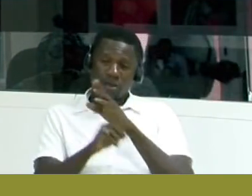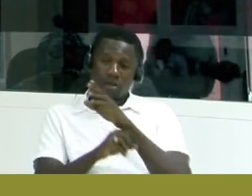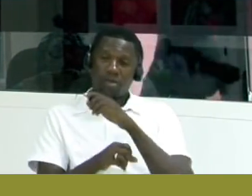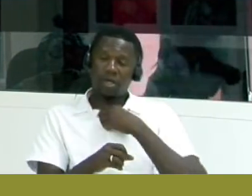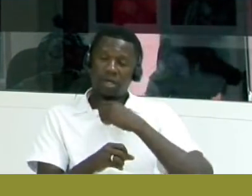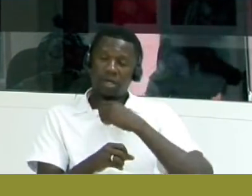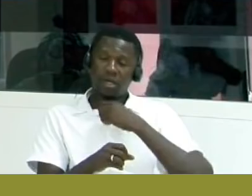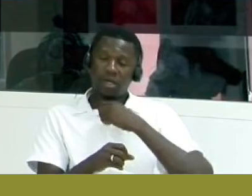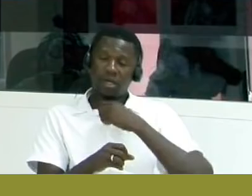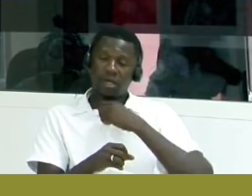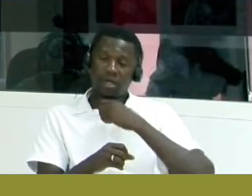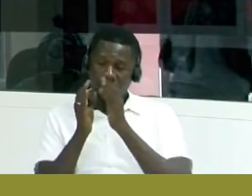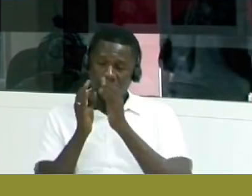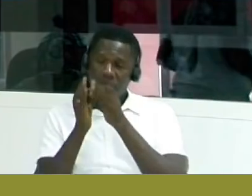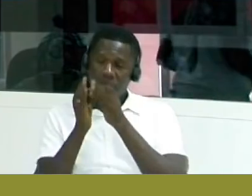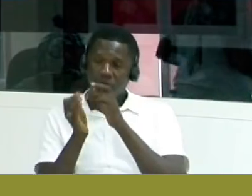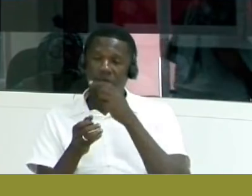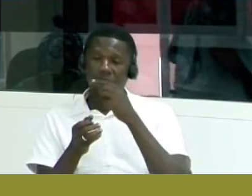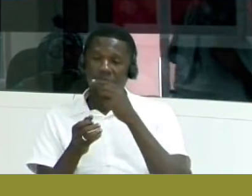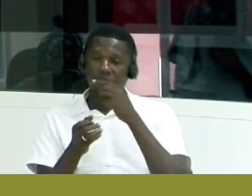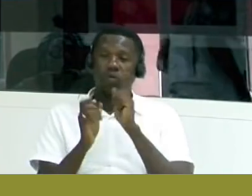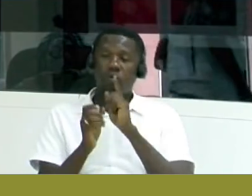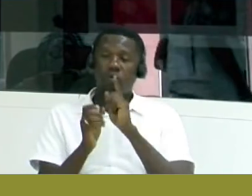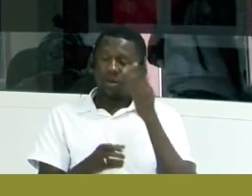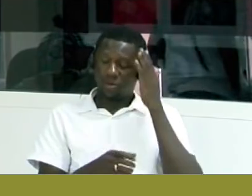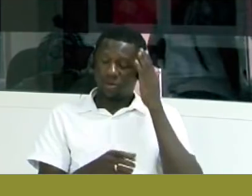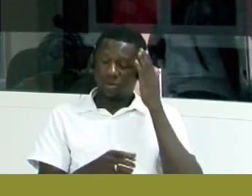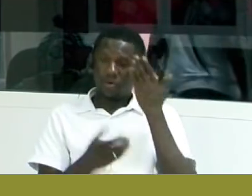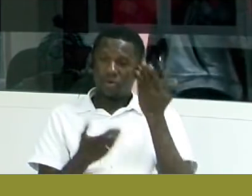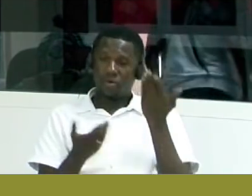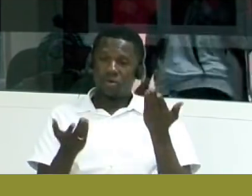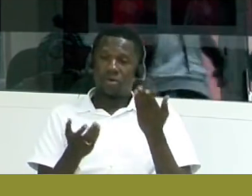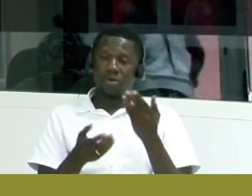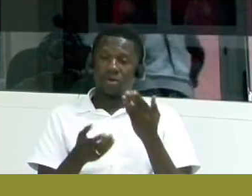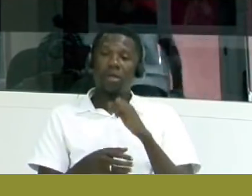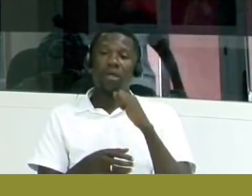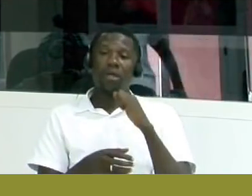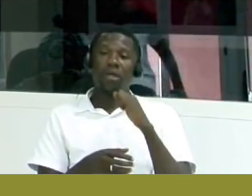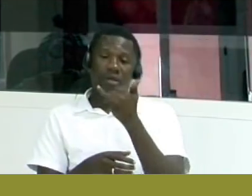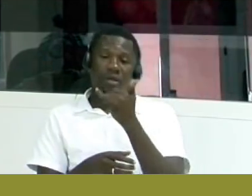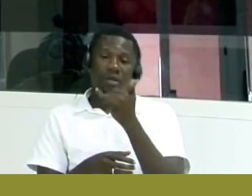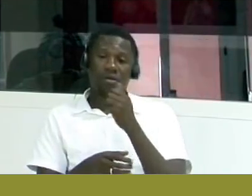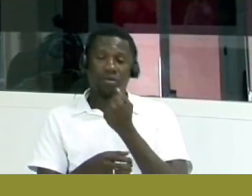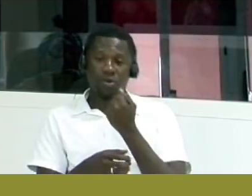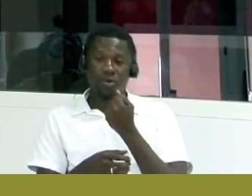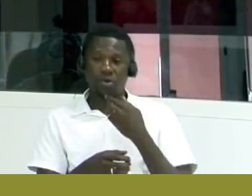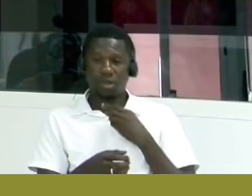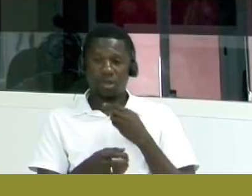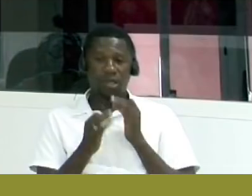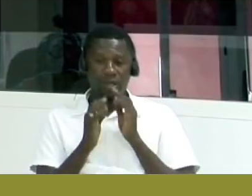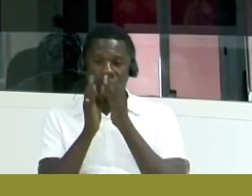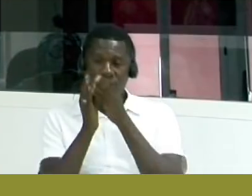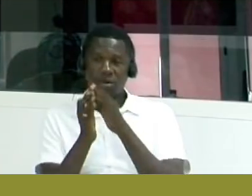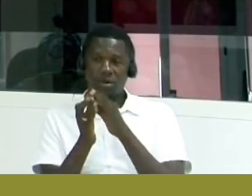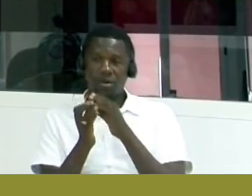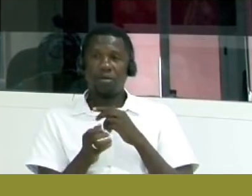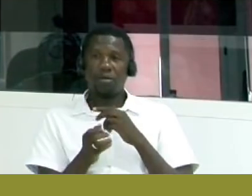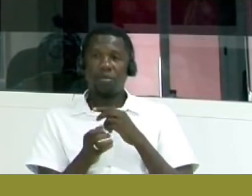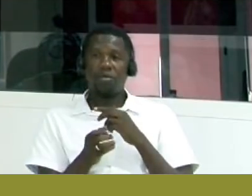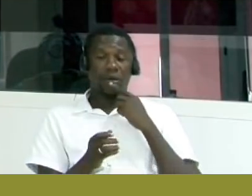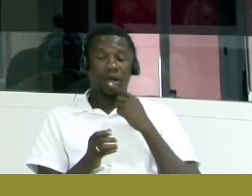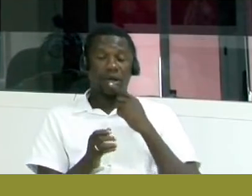you the information that they had? Yeah. Because, like I said to you, I had vowed that I was going to go to the bottom of